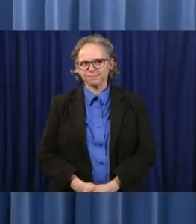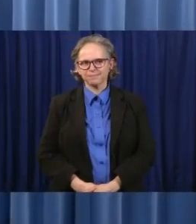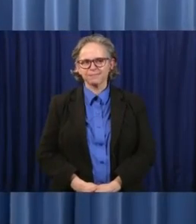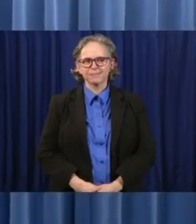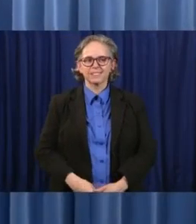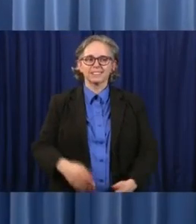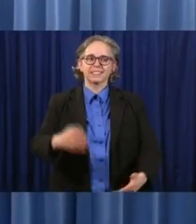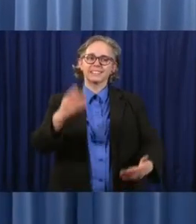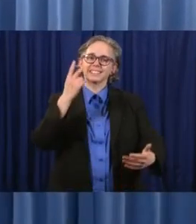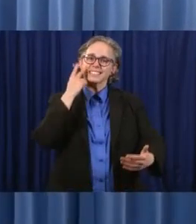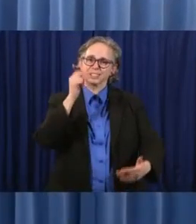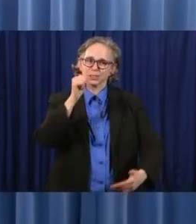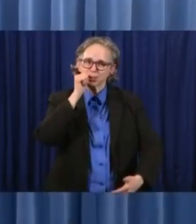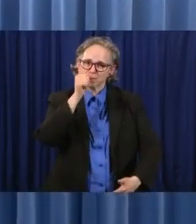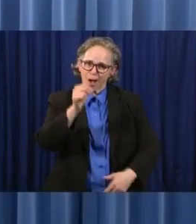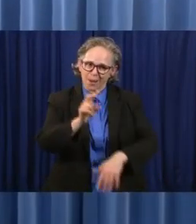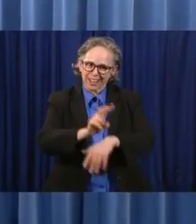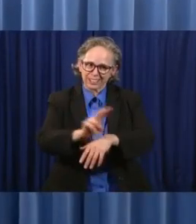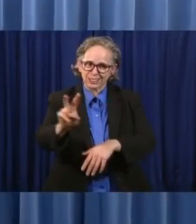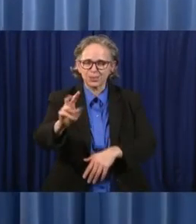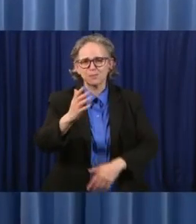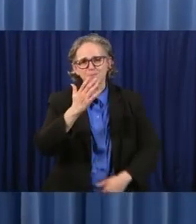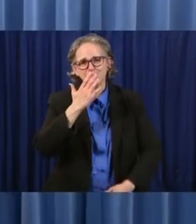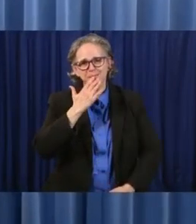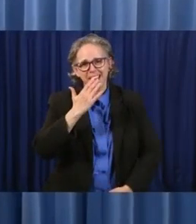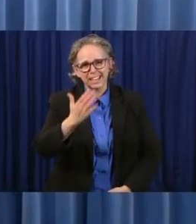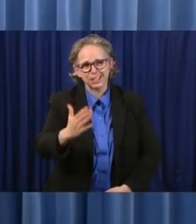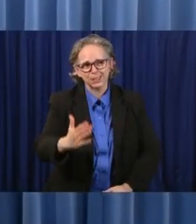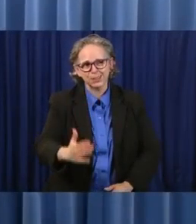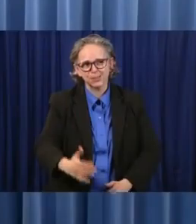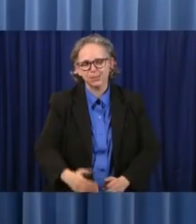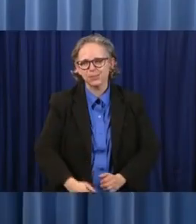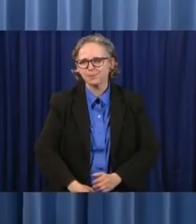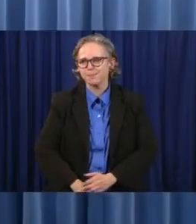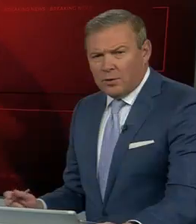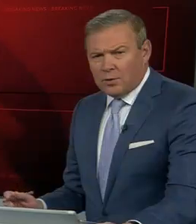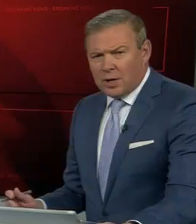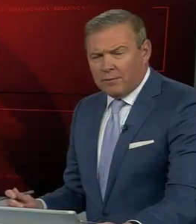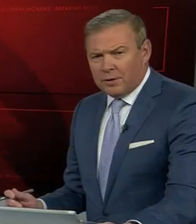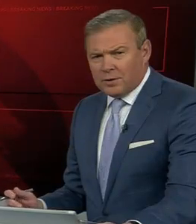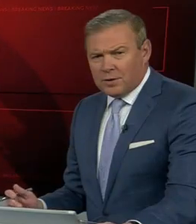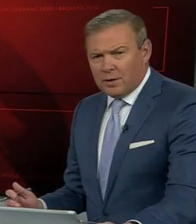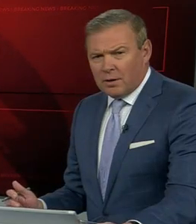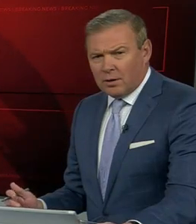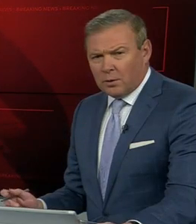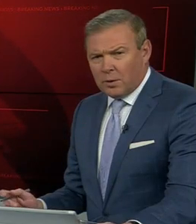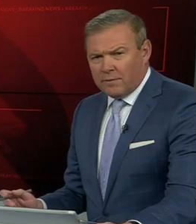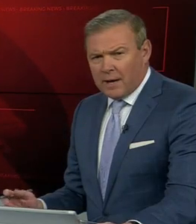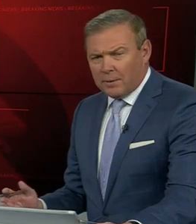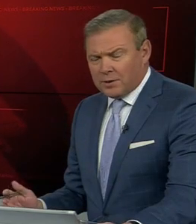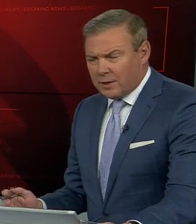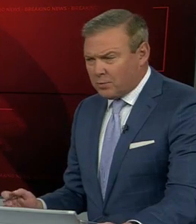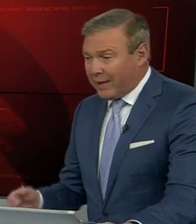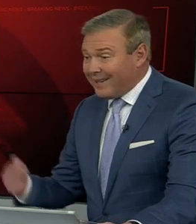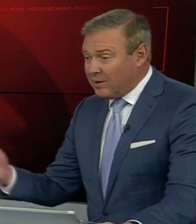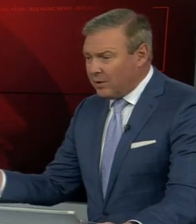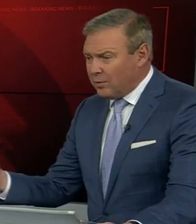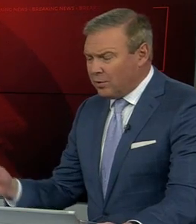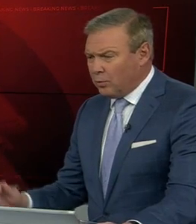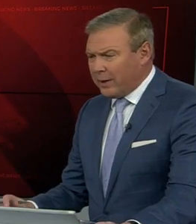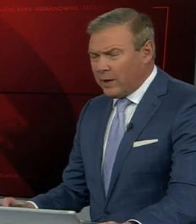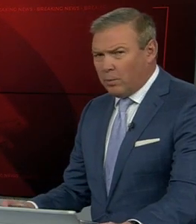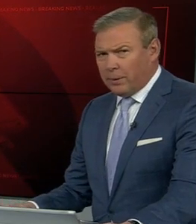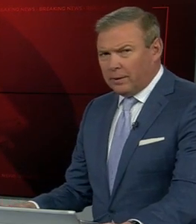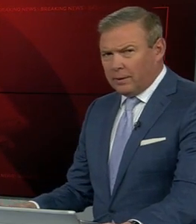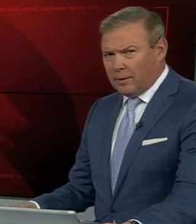See you all tomorrow at 2 o'clock. Thank you. Governor Mike DeWine wrapping up his Monday news conference on the coronavirus as we continue